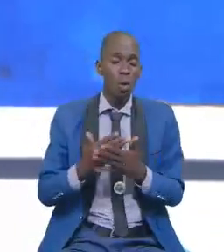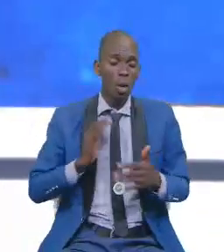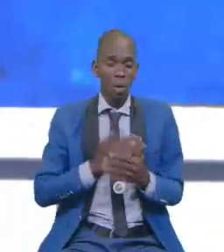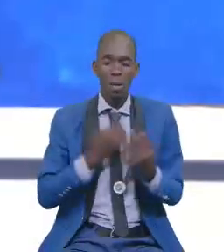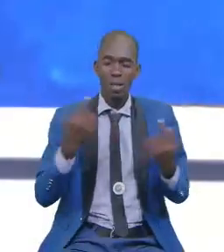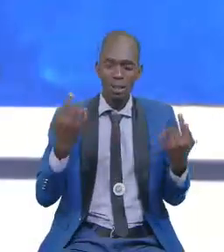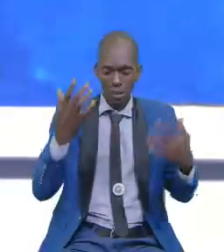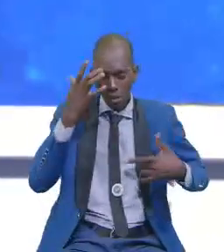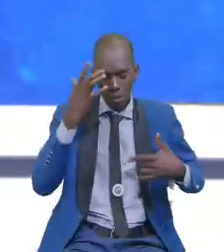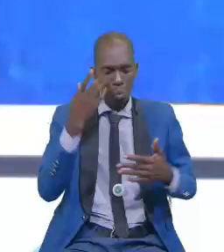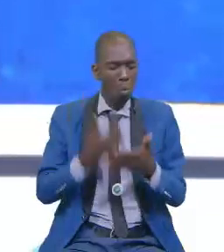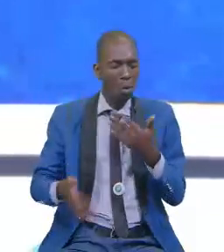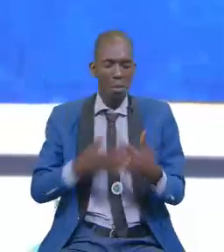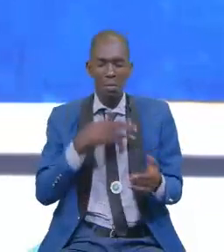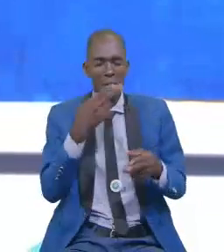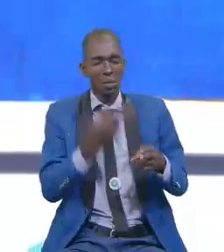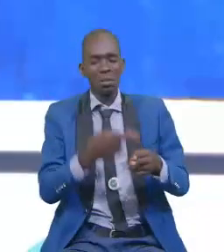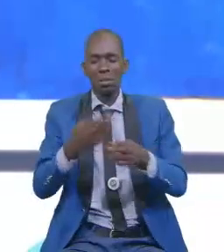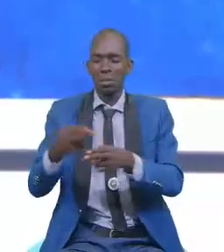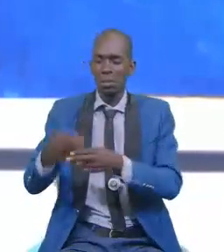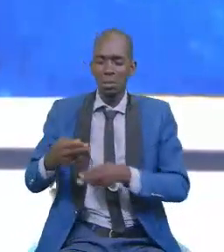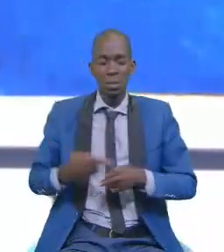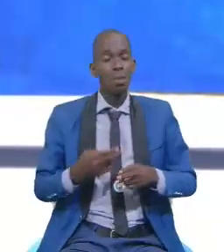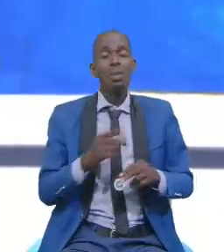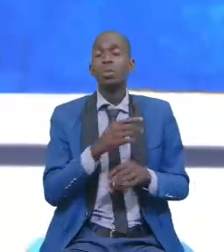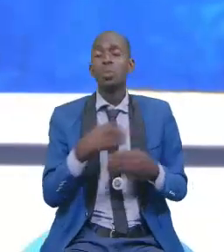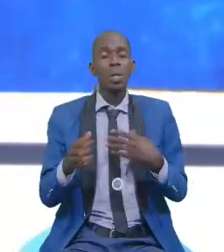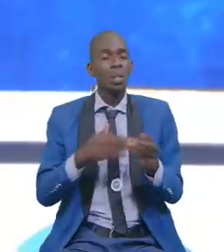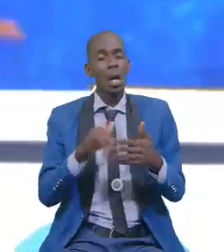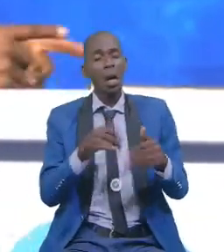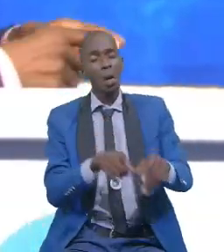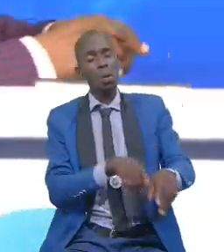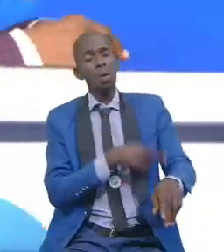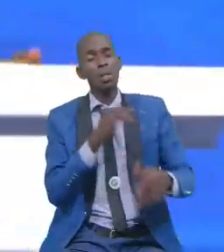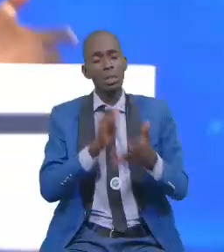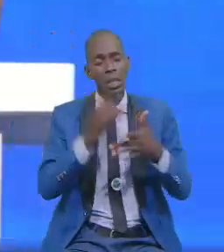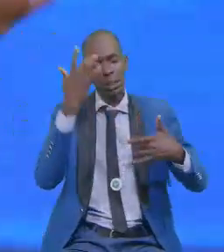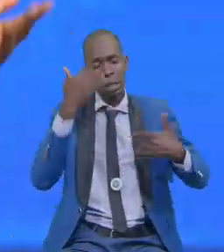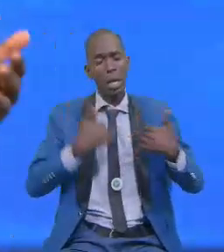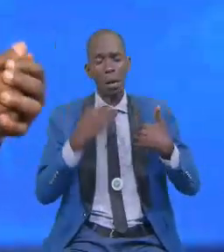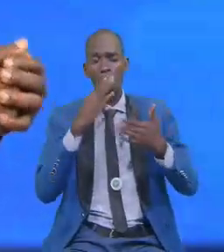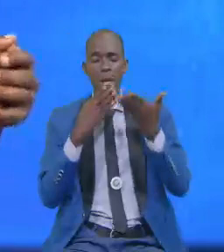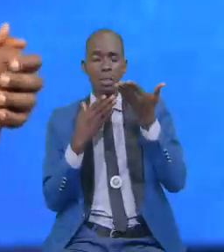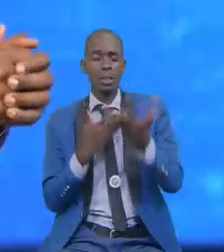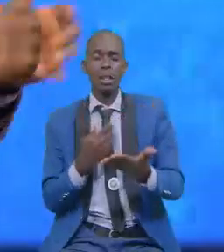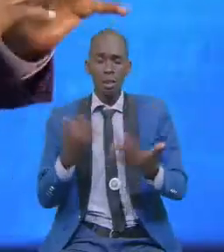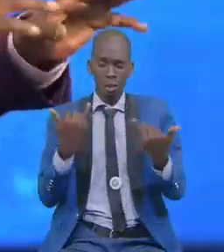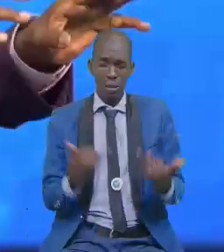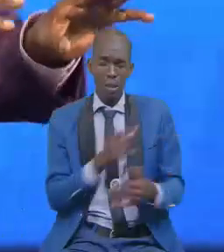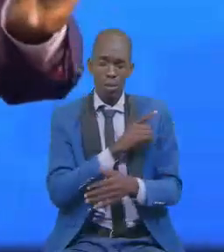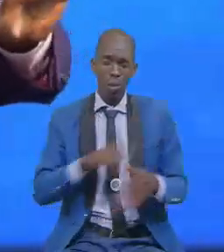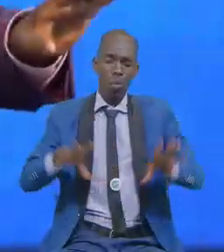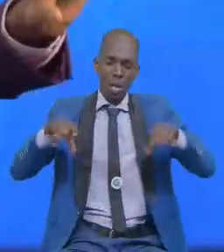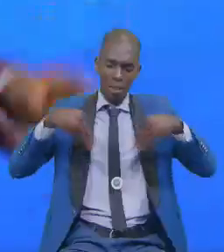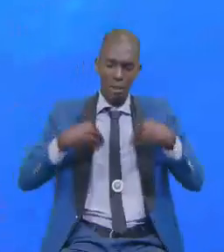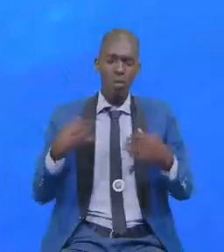the name, whatever, however long it had been standing, Lord, we accept tonight, we're healed